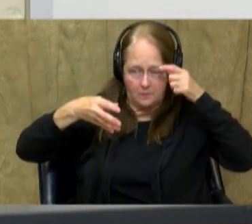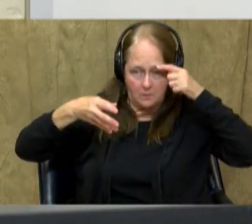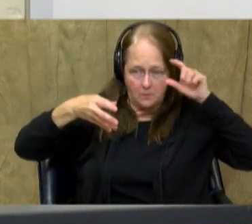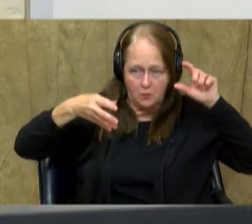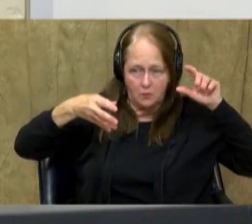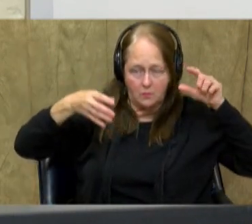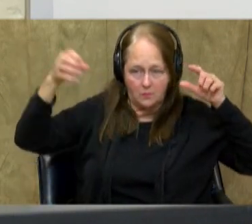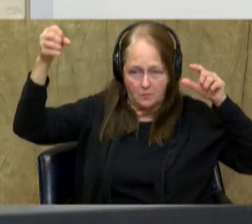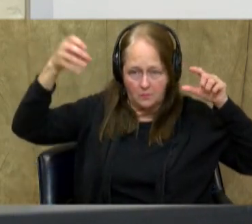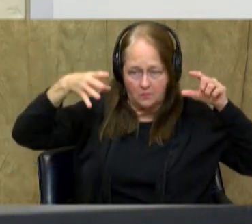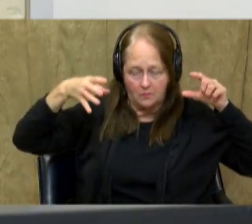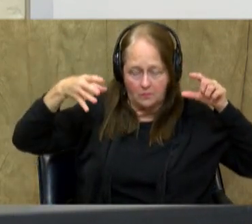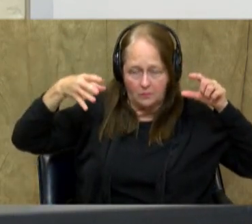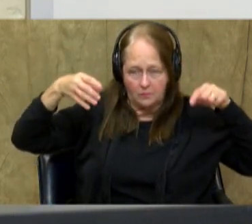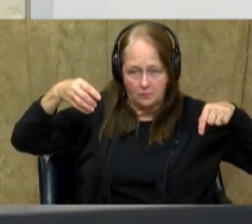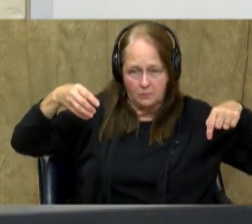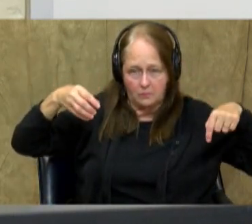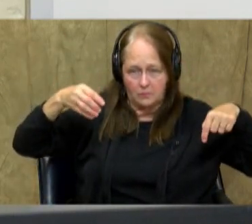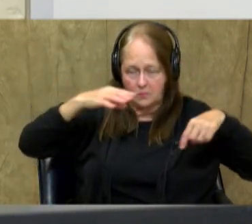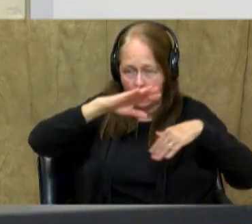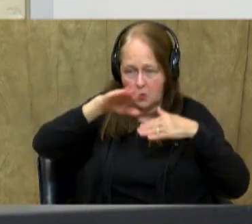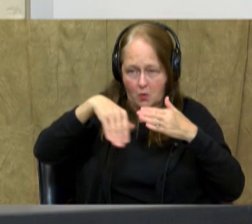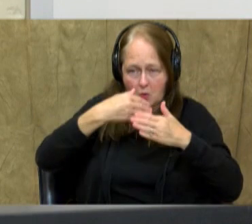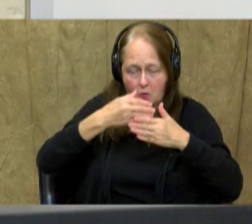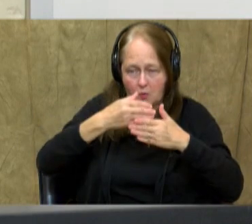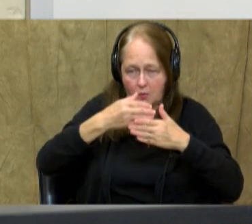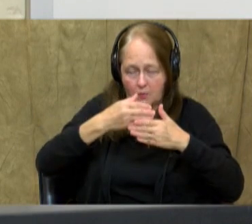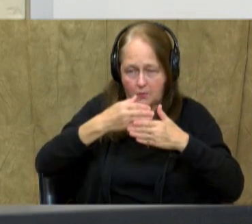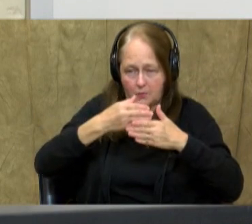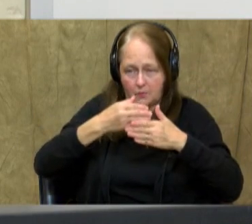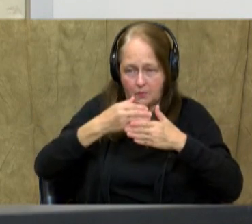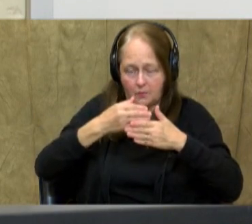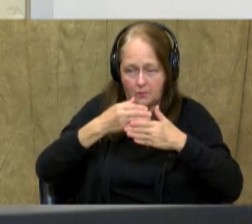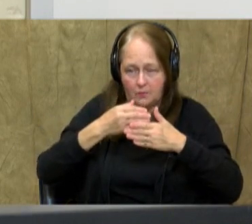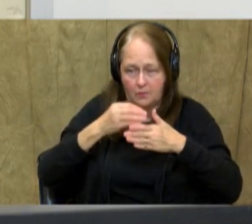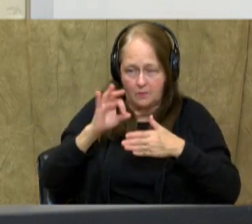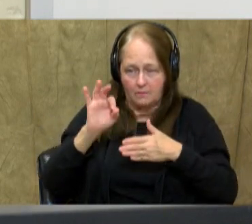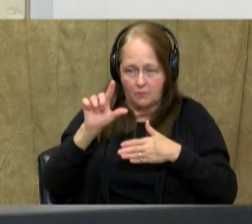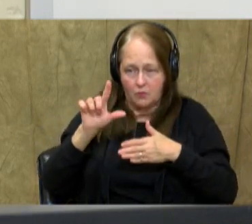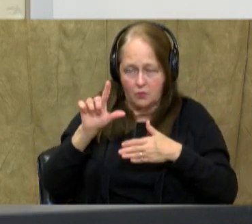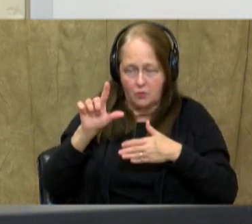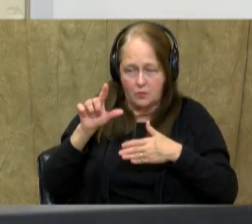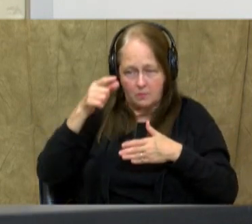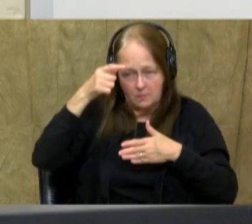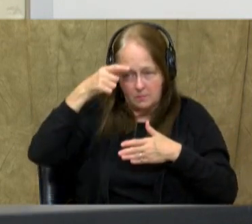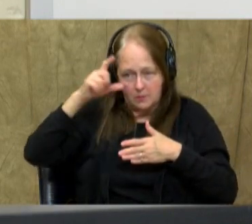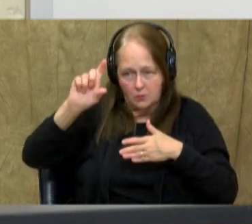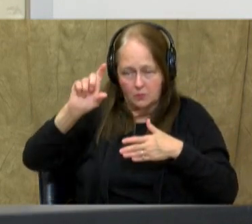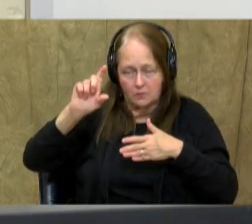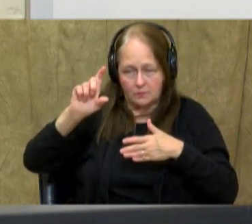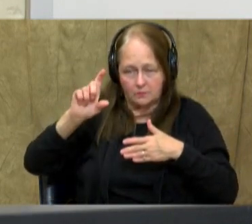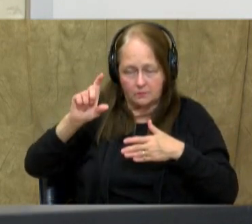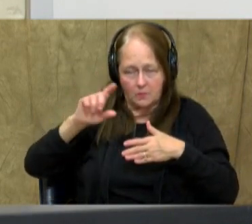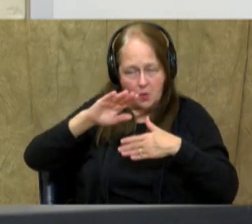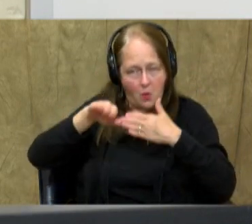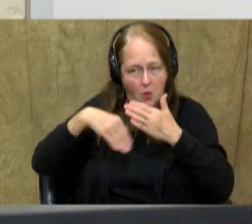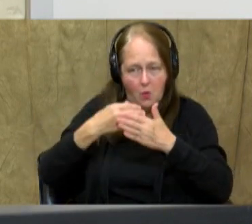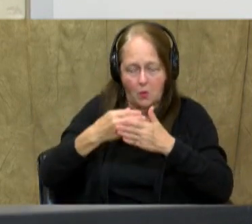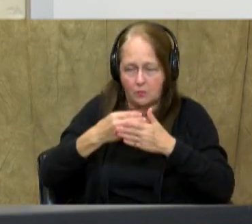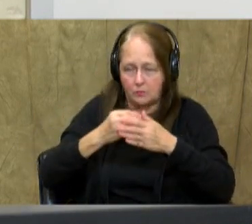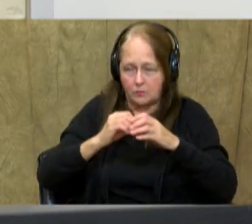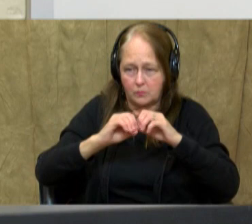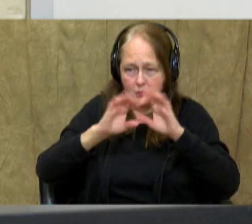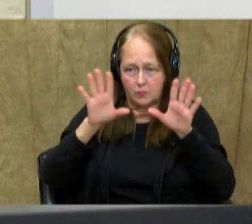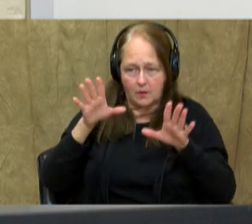this direction, so we see the entire lit portion. So a full moon is when we see the entire lit half.